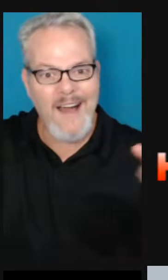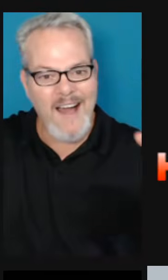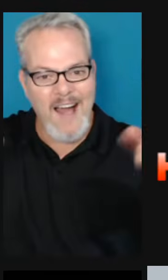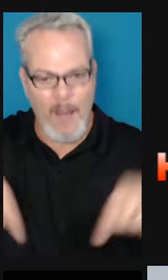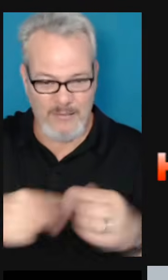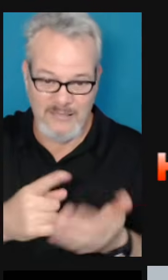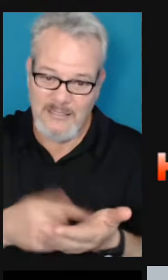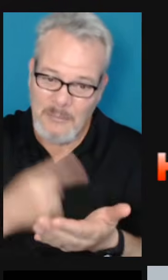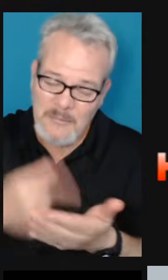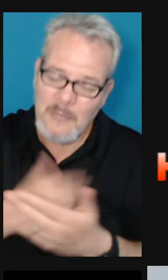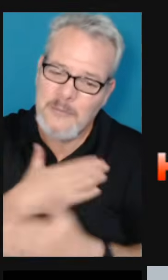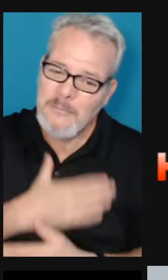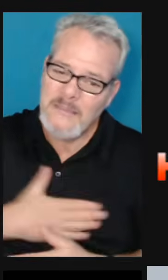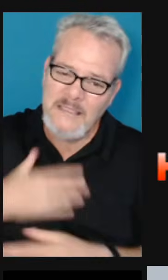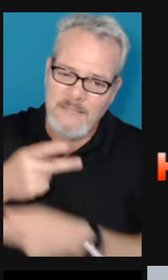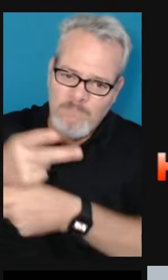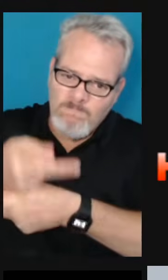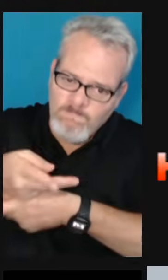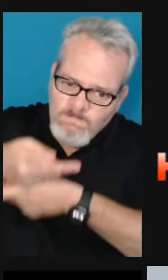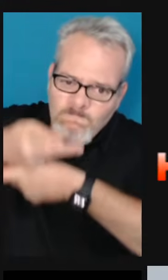have to be careful of that as well.